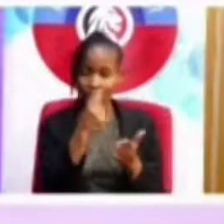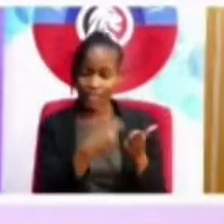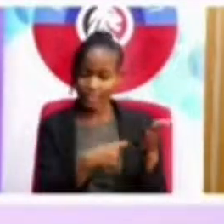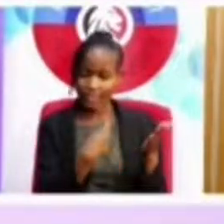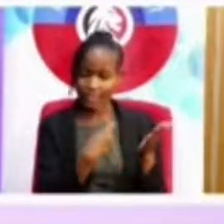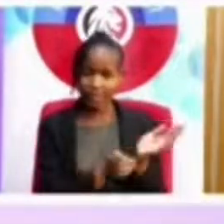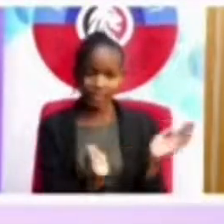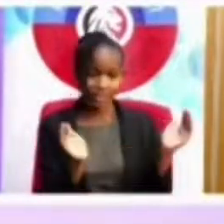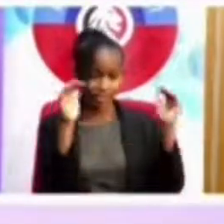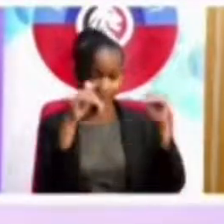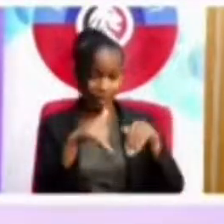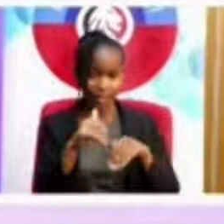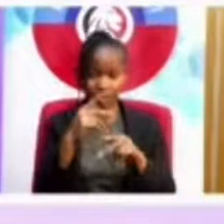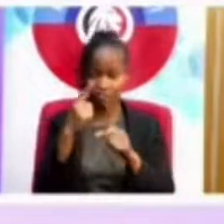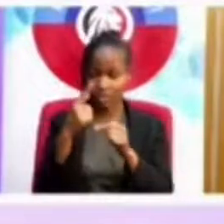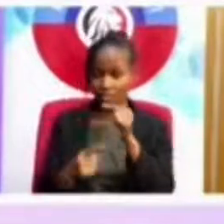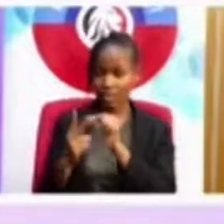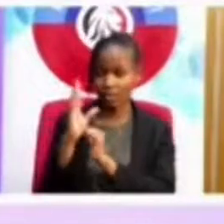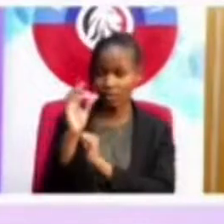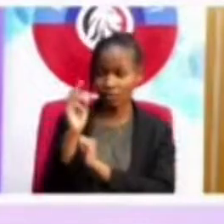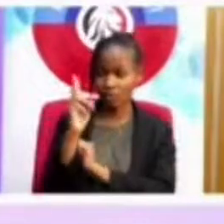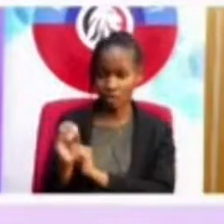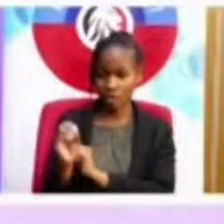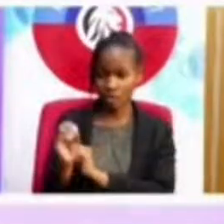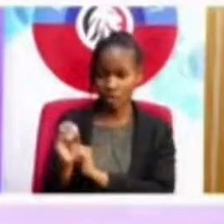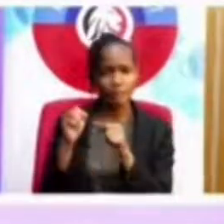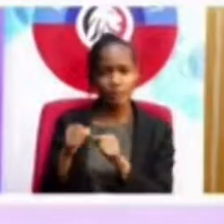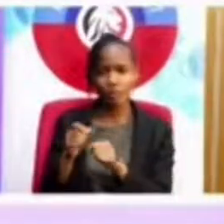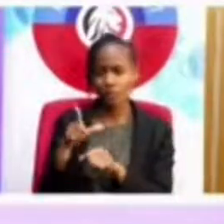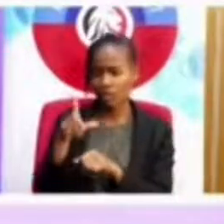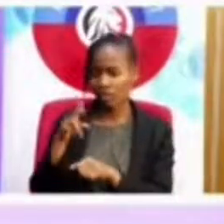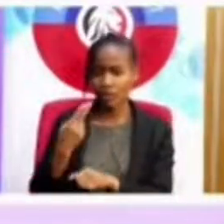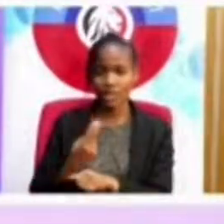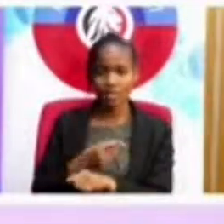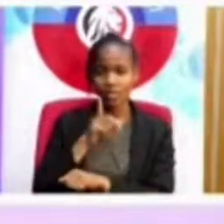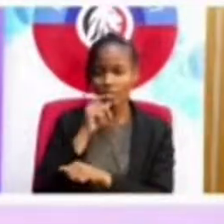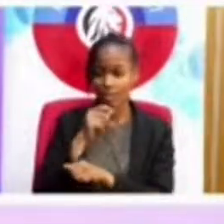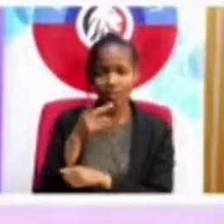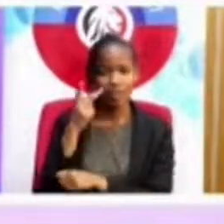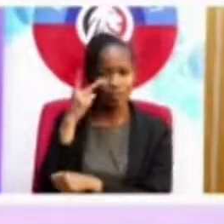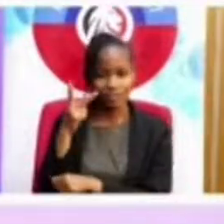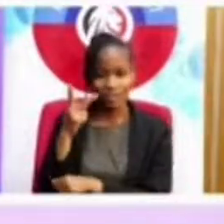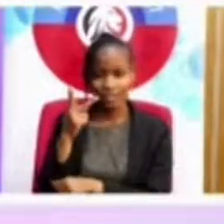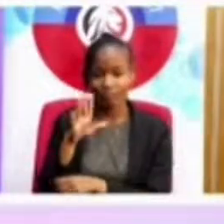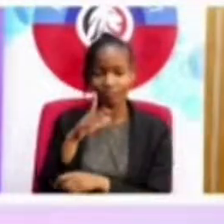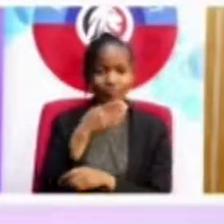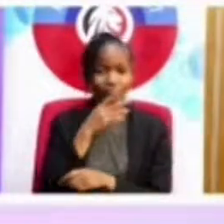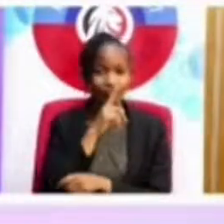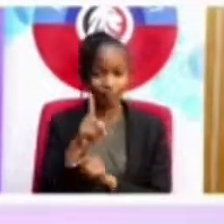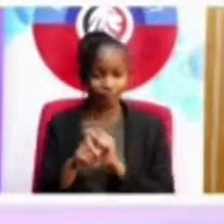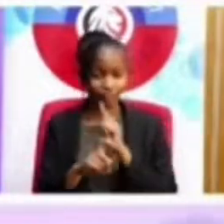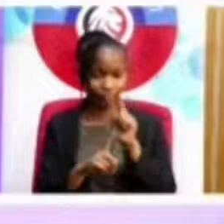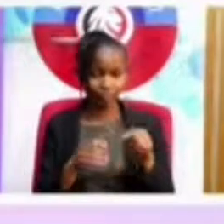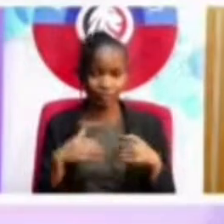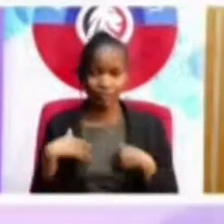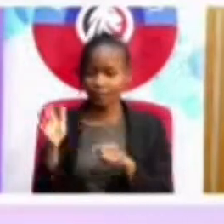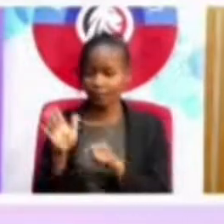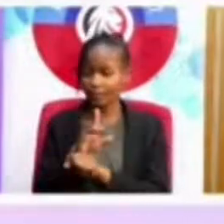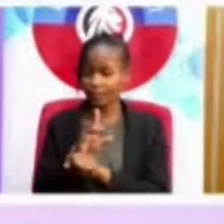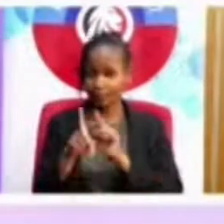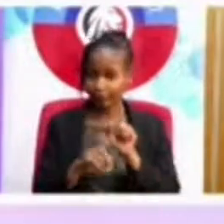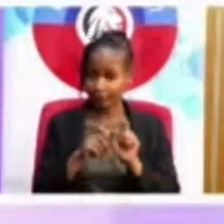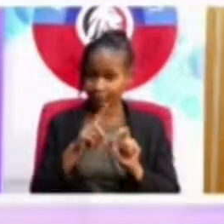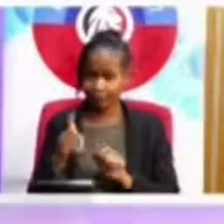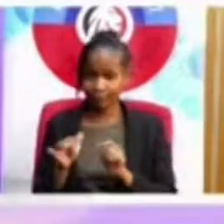us on Twitter. We're looking forward to answering your questions there as well. So here are a couple of questions that